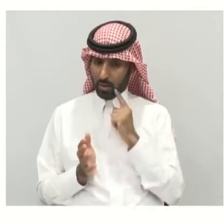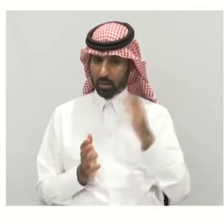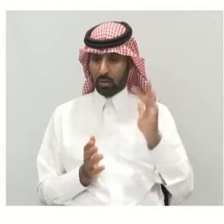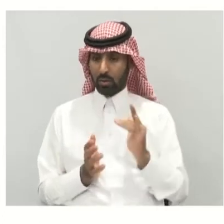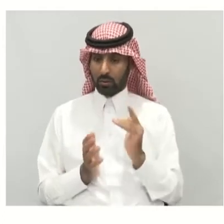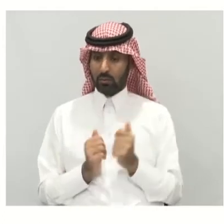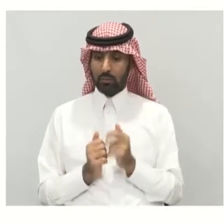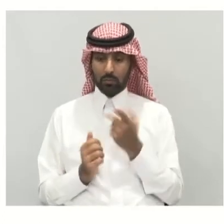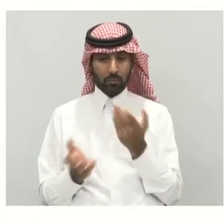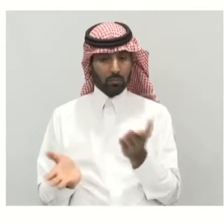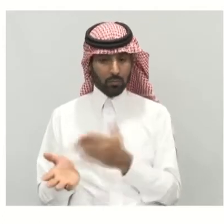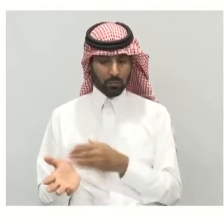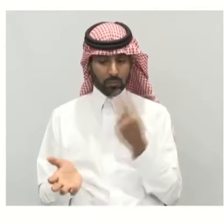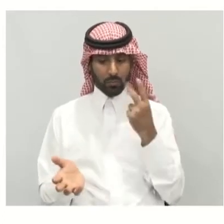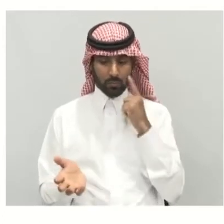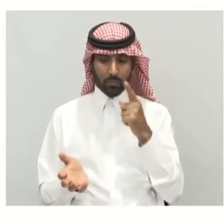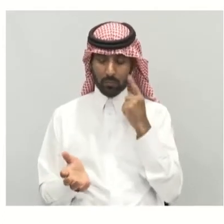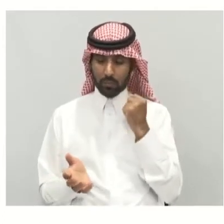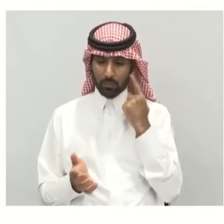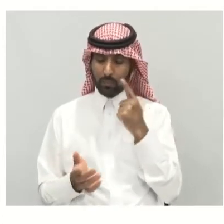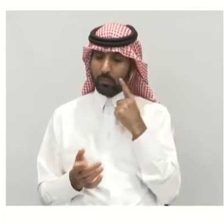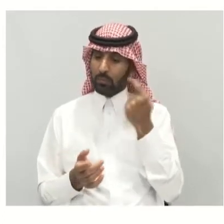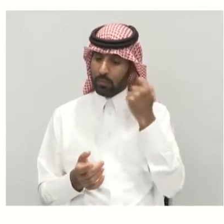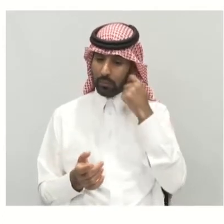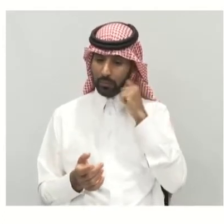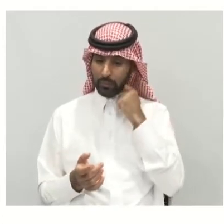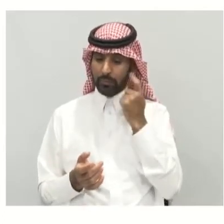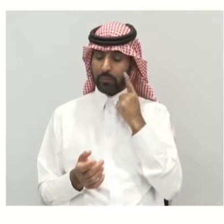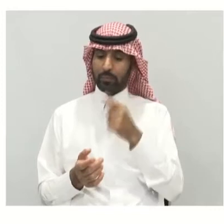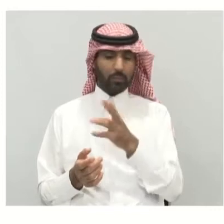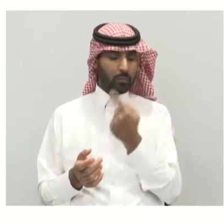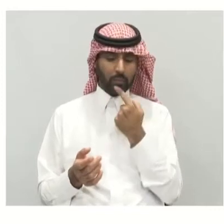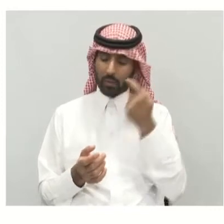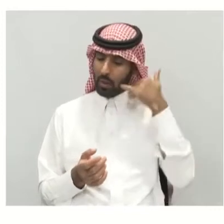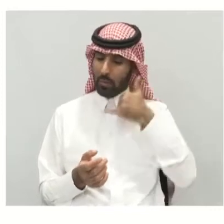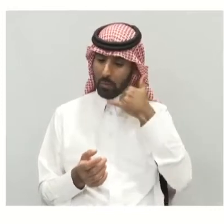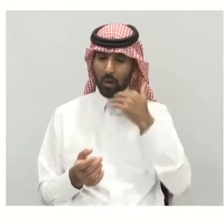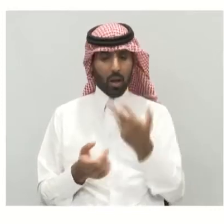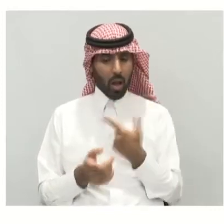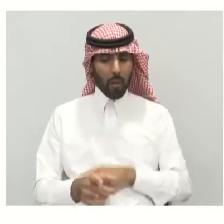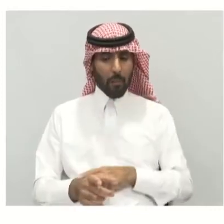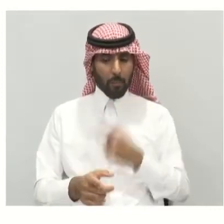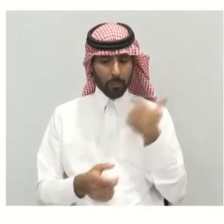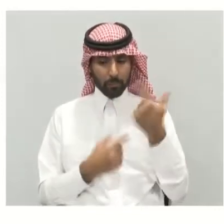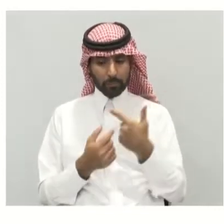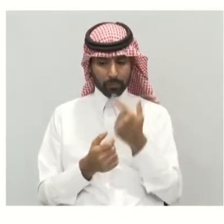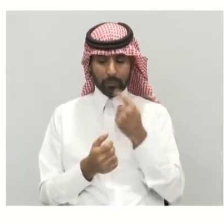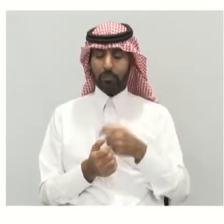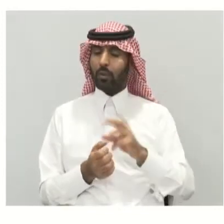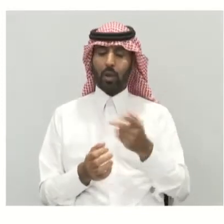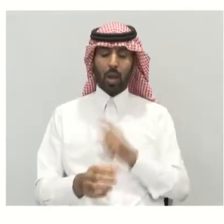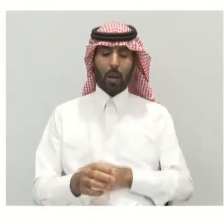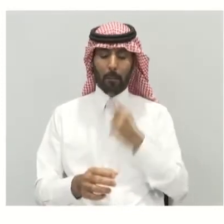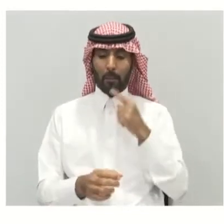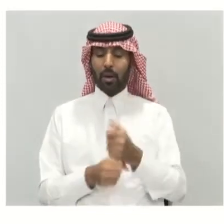Jeddah? And number two, how long has she been on the phone? How long has Qasim